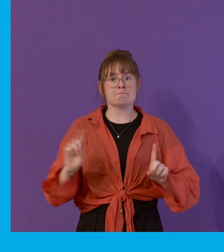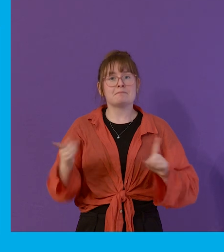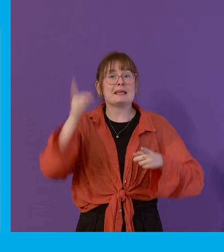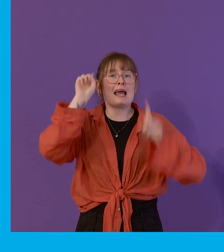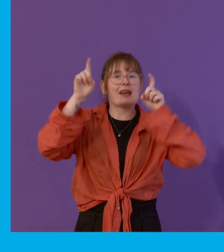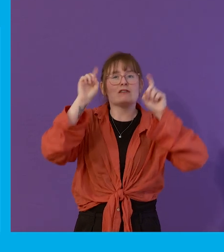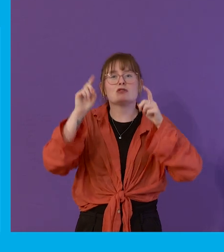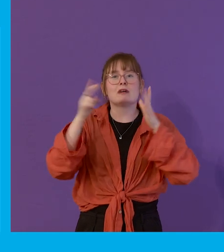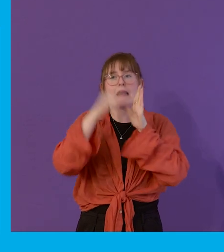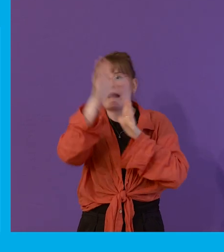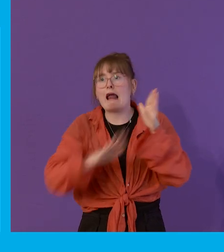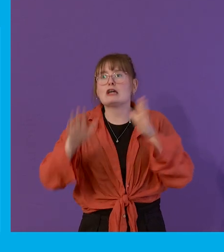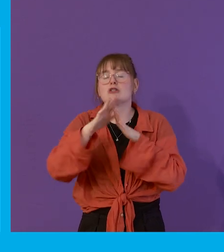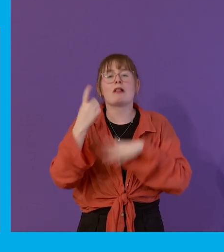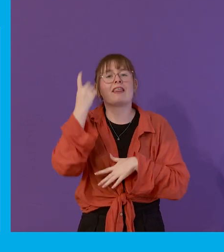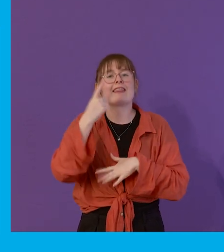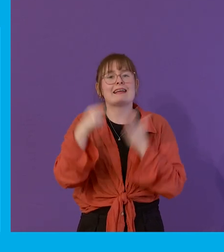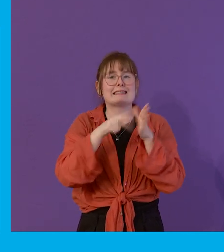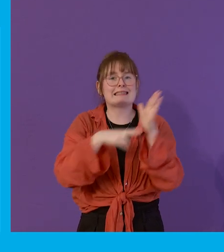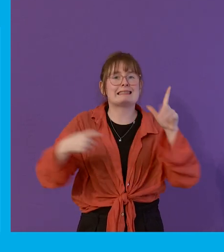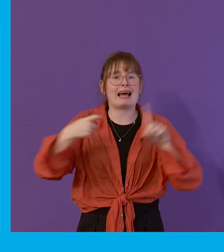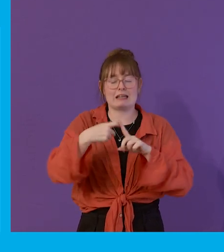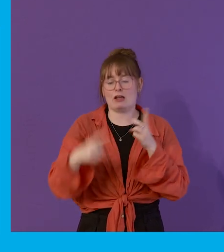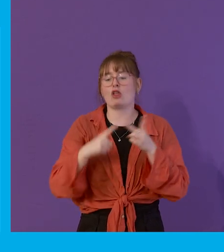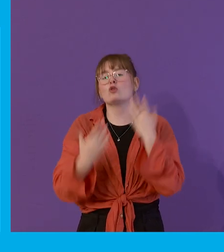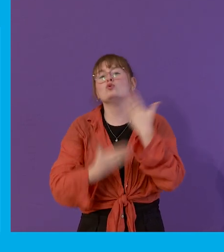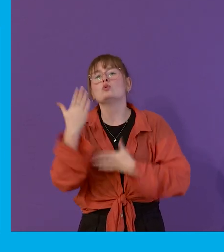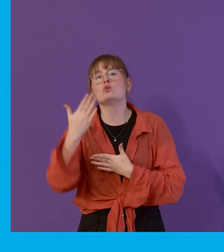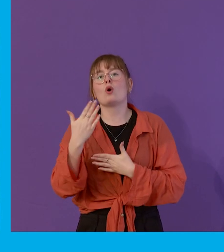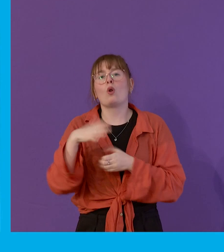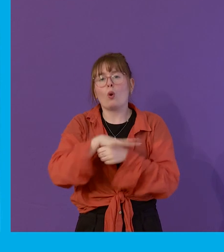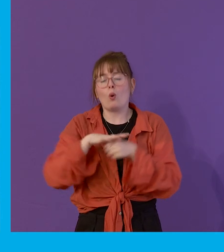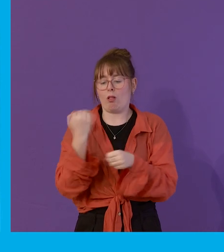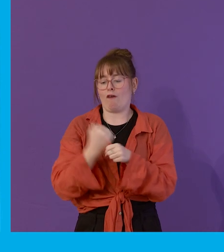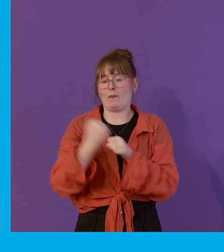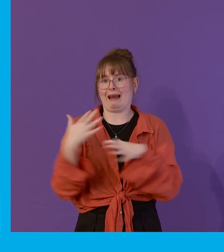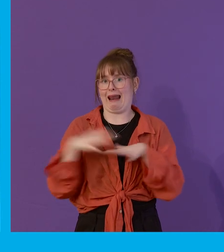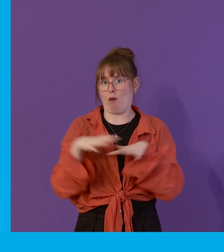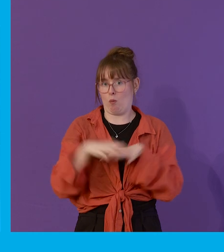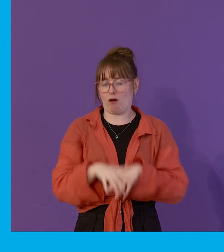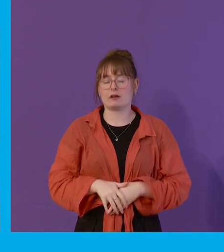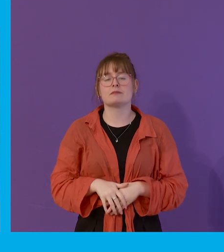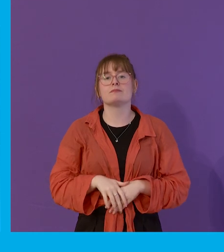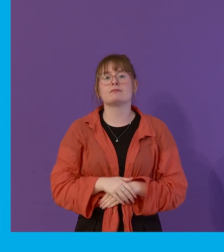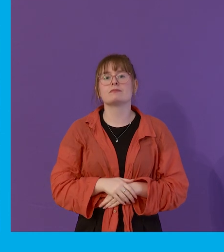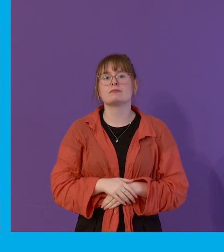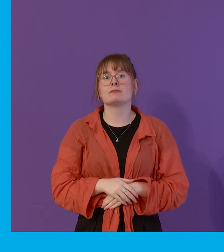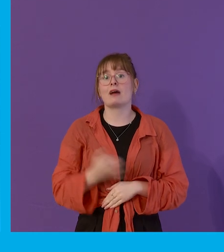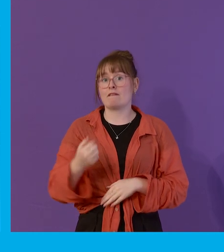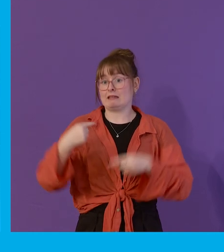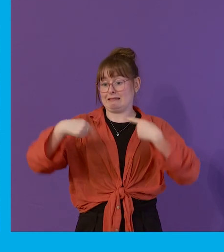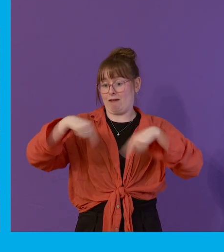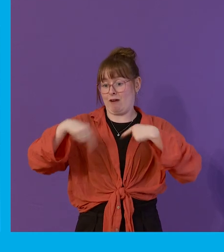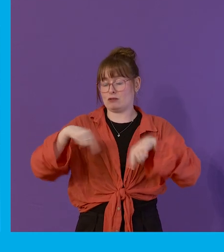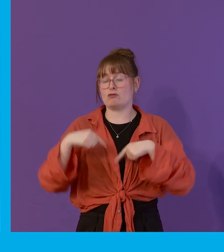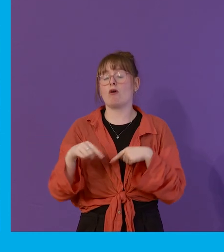innovative national think tank, the New Local Government Network. Adam Lang is a director at the Carnegie UK